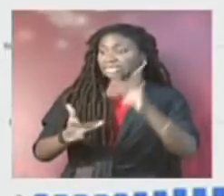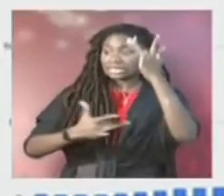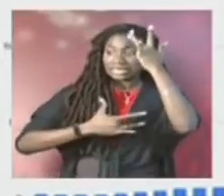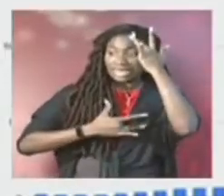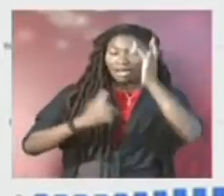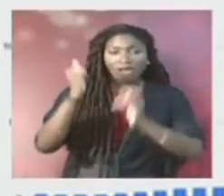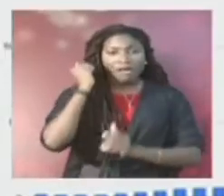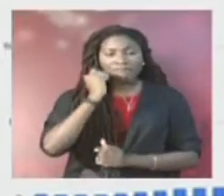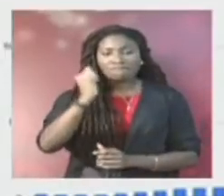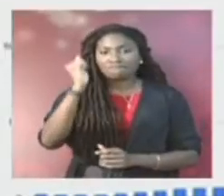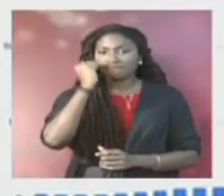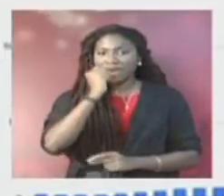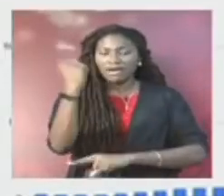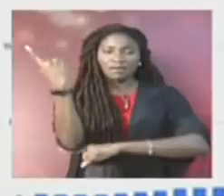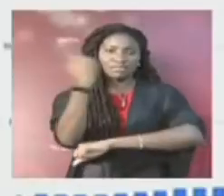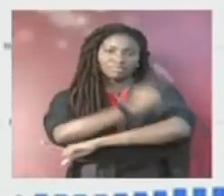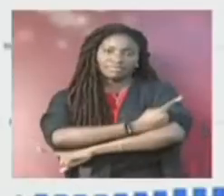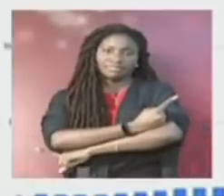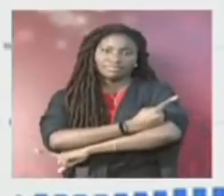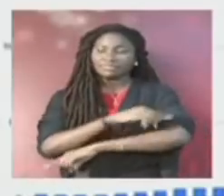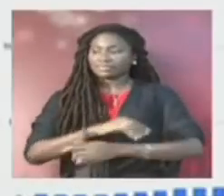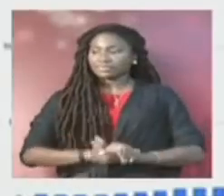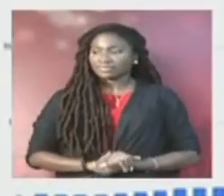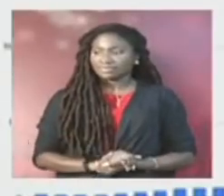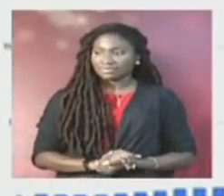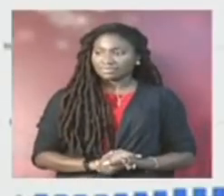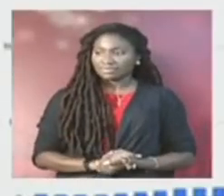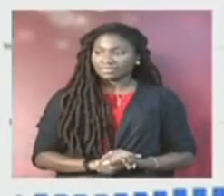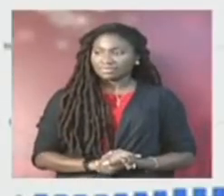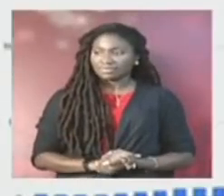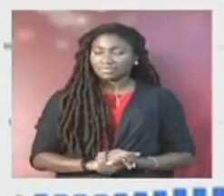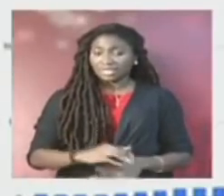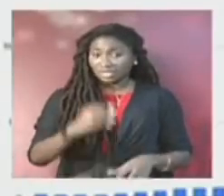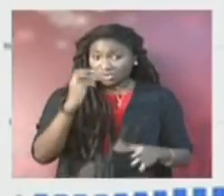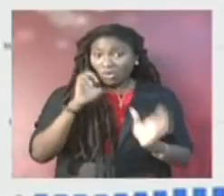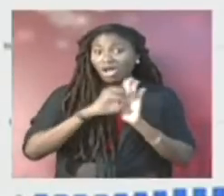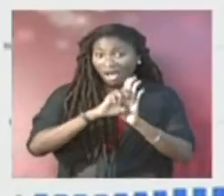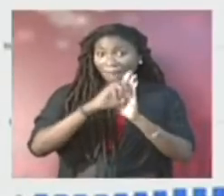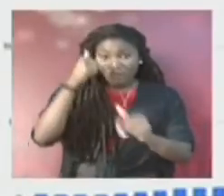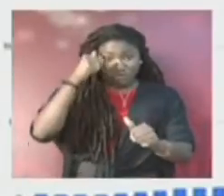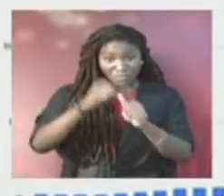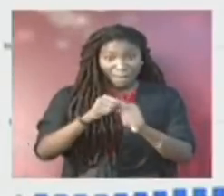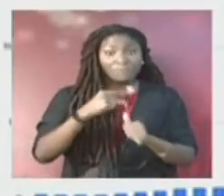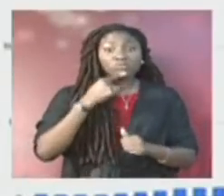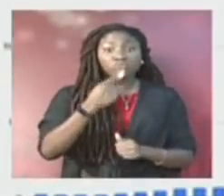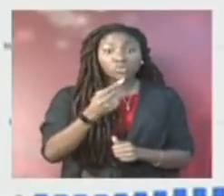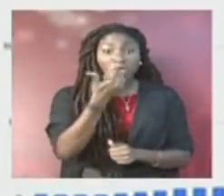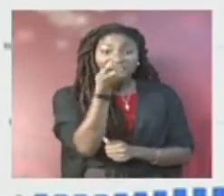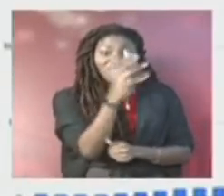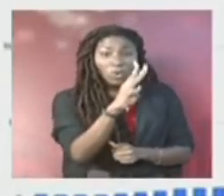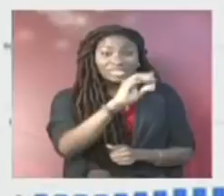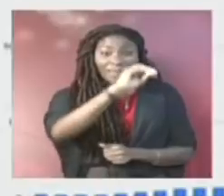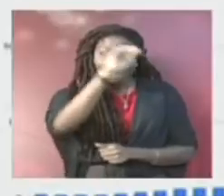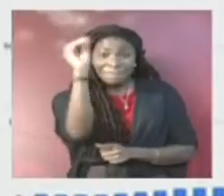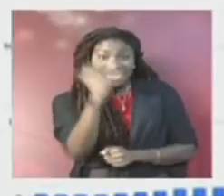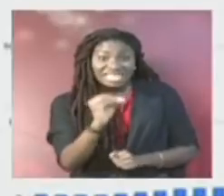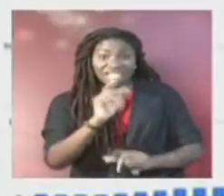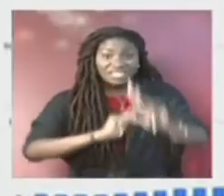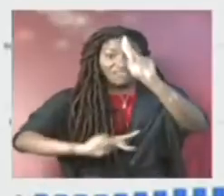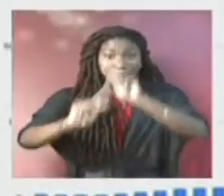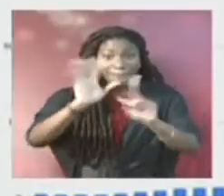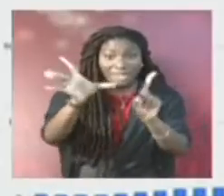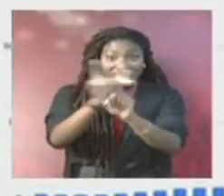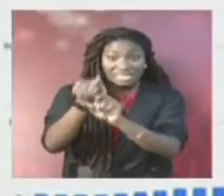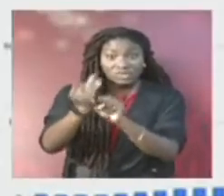to understand and to think, if we took 14% of that 233 and considered them going into the hospital and